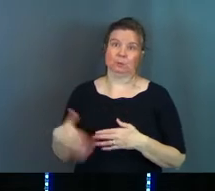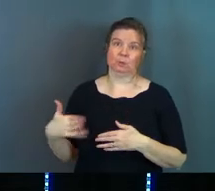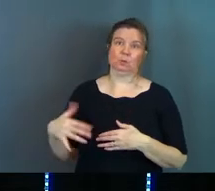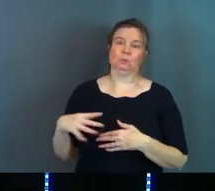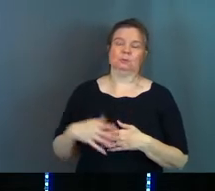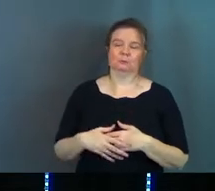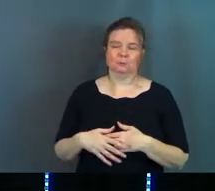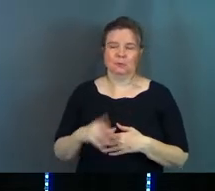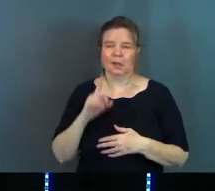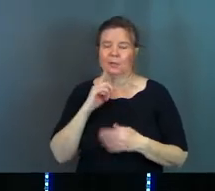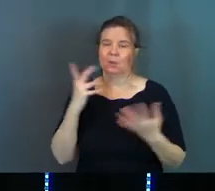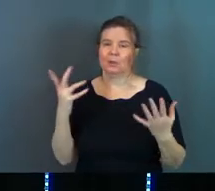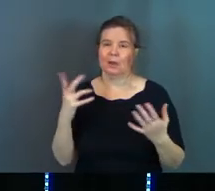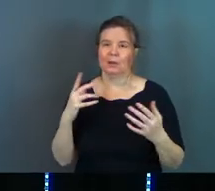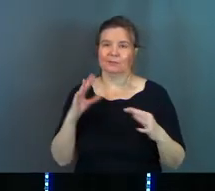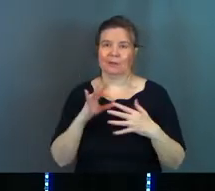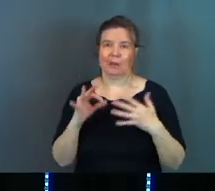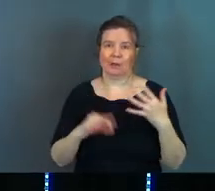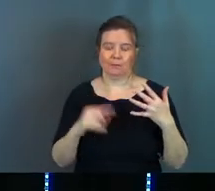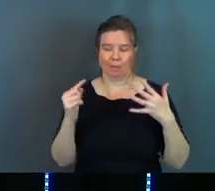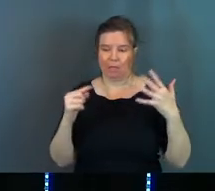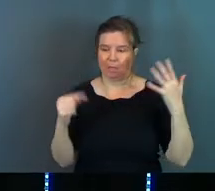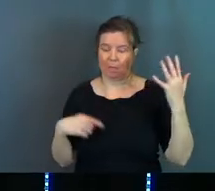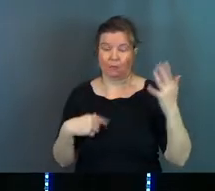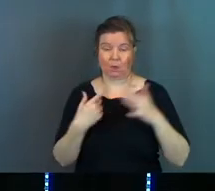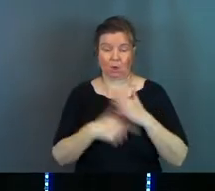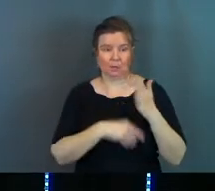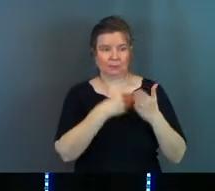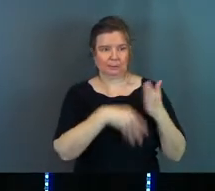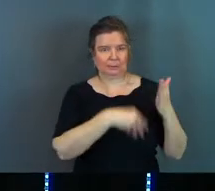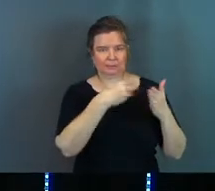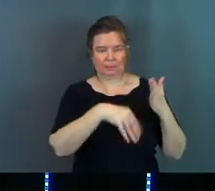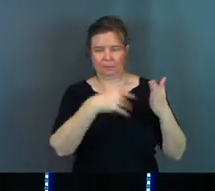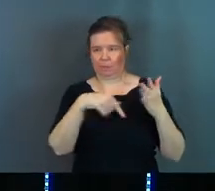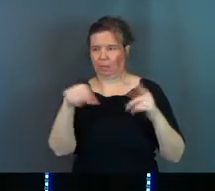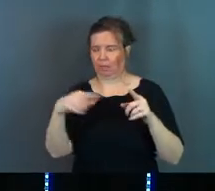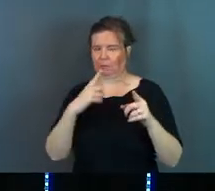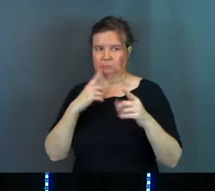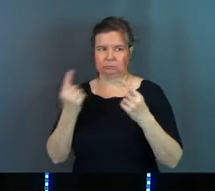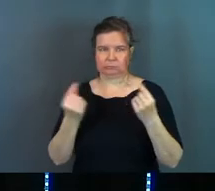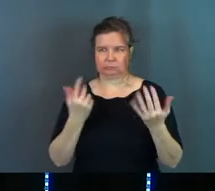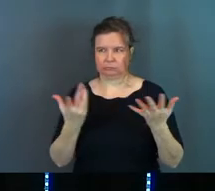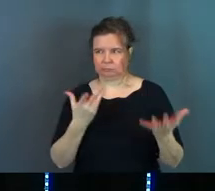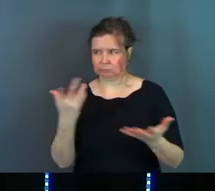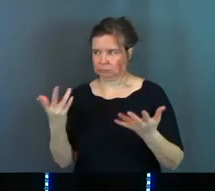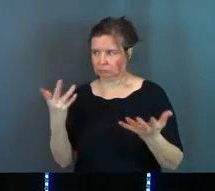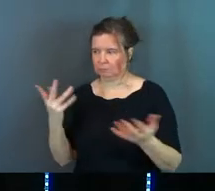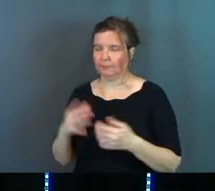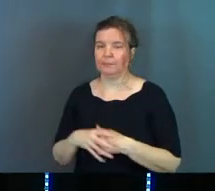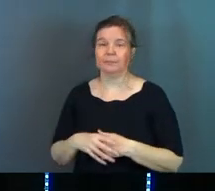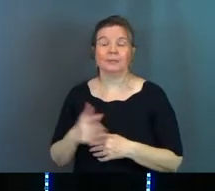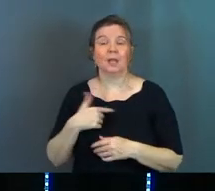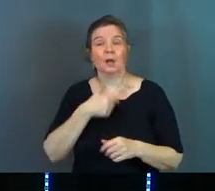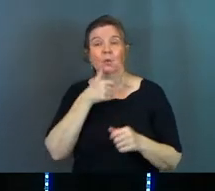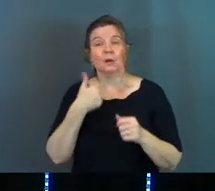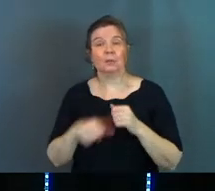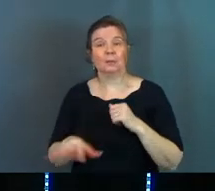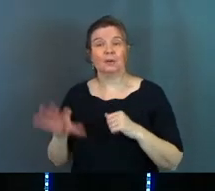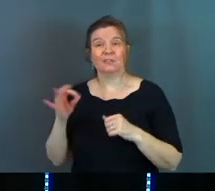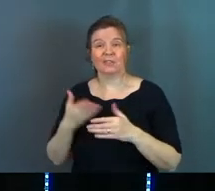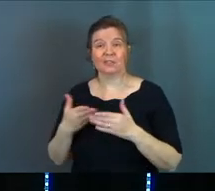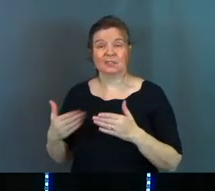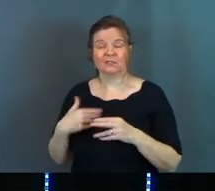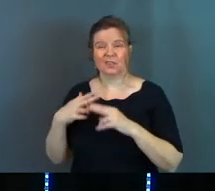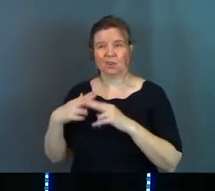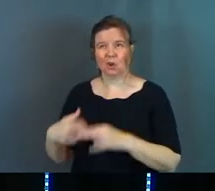expensive. And there was a whole lot of options, and all of them cost way, way too much money. We weren't sure what we were going to do. And I remember we found this